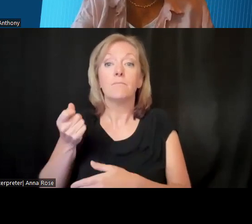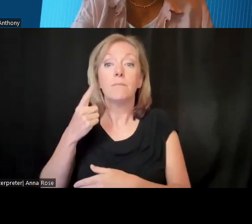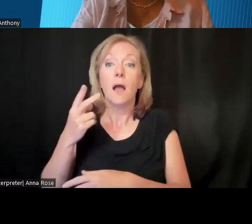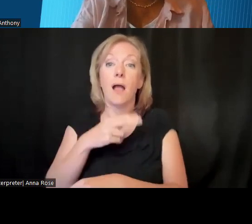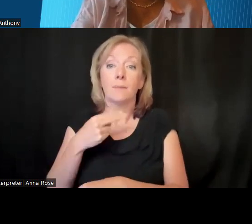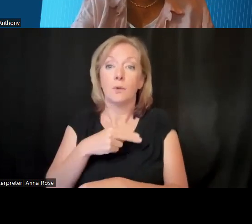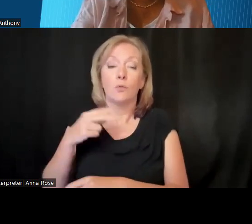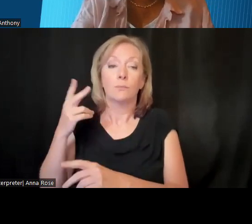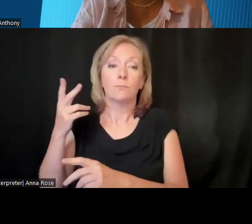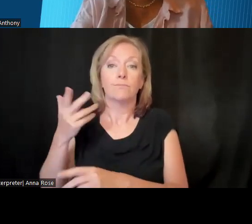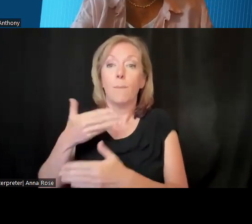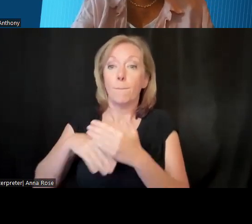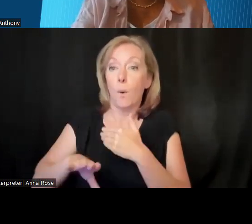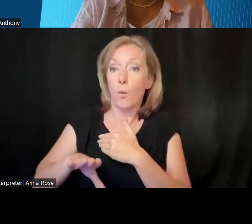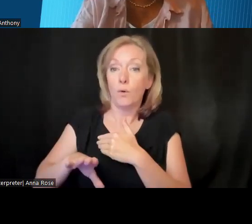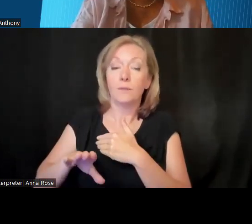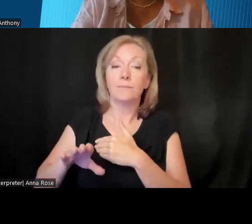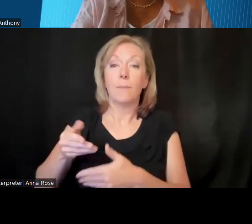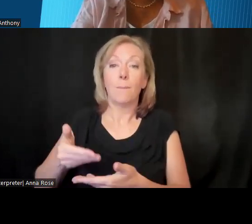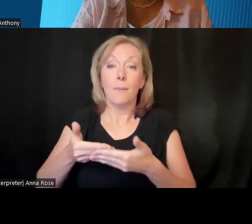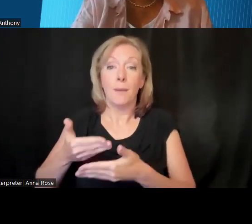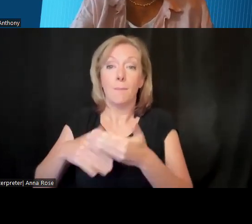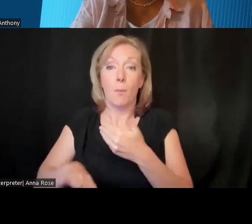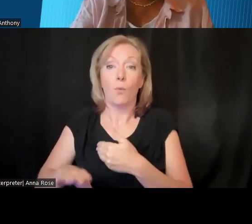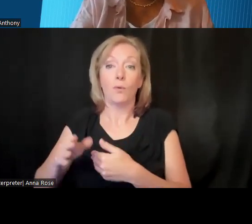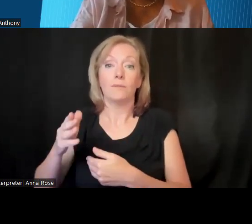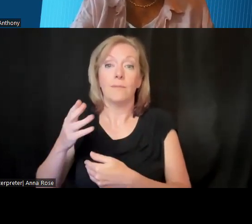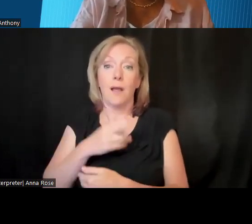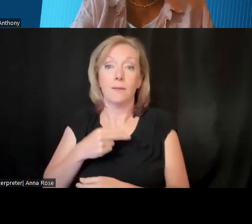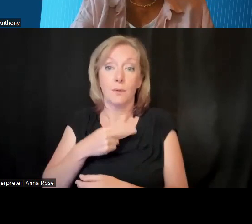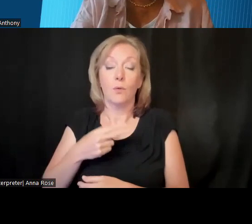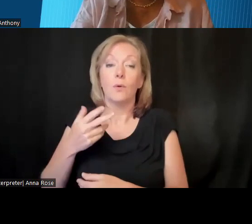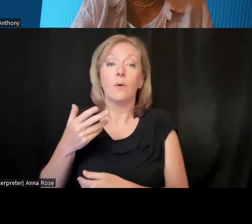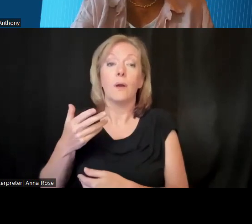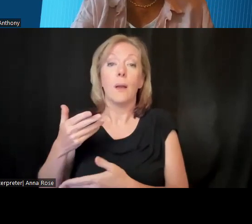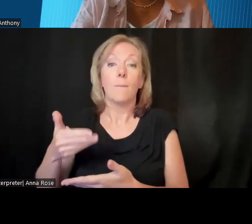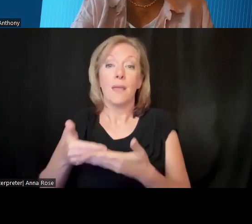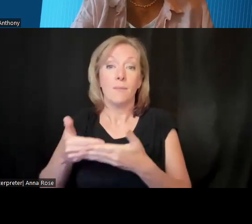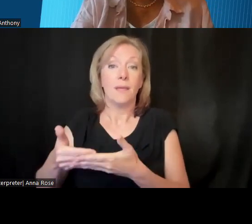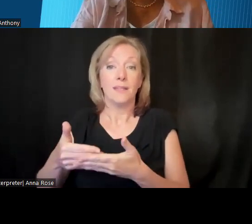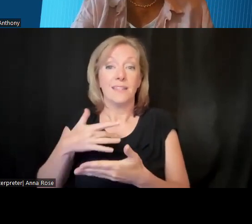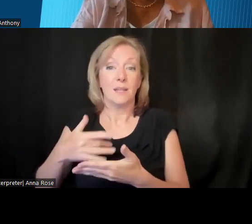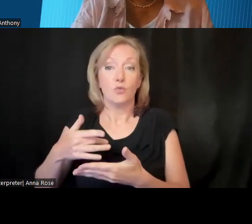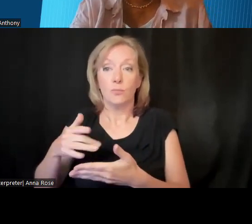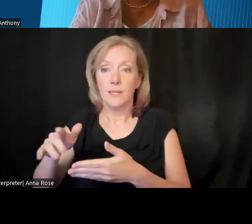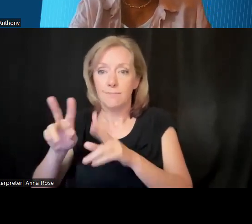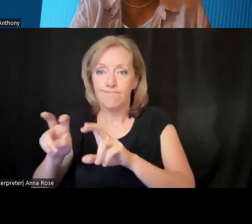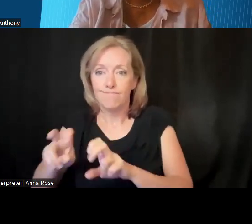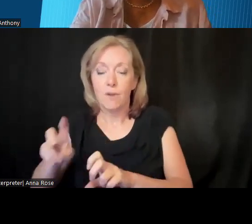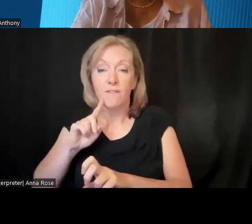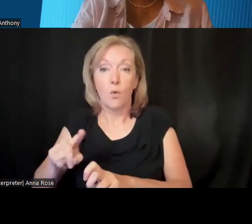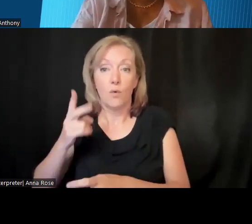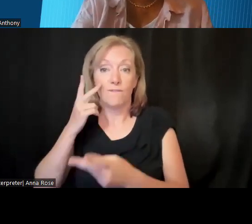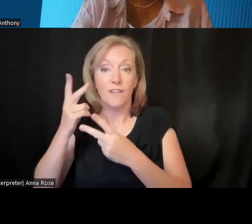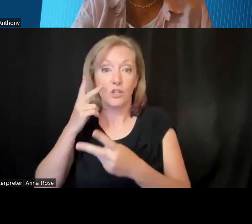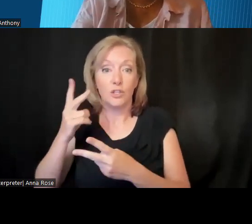perspective, from a birth, the baby is born in the hospital. The babies who are really evaluated for vision screening are the kids who